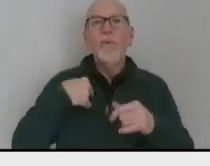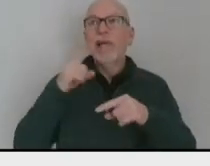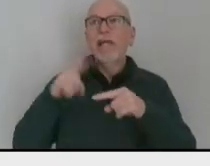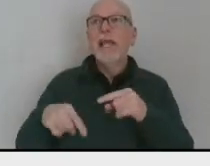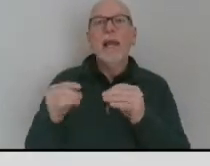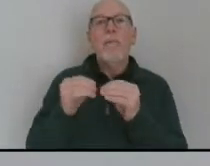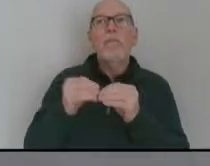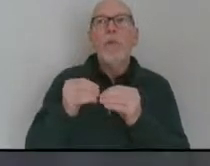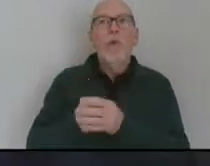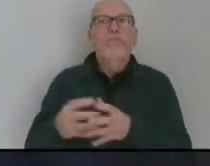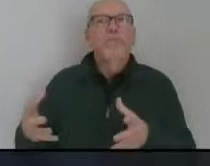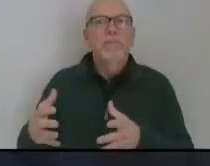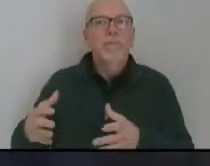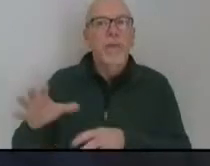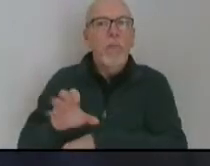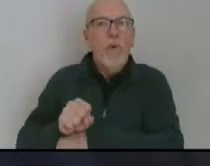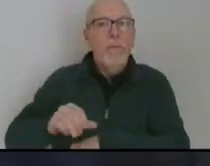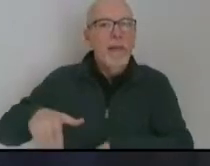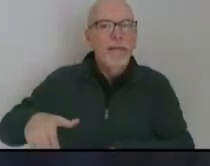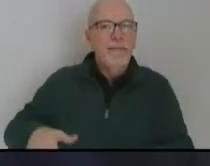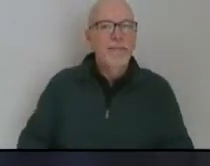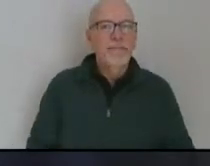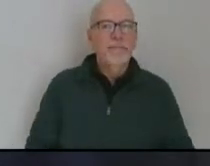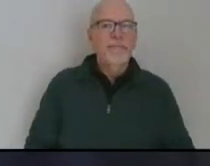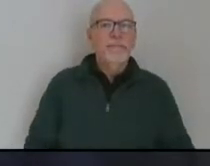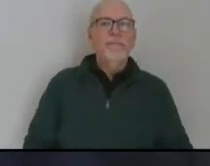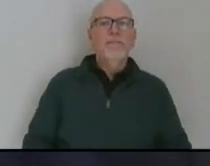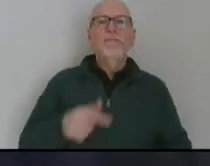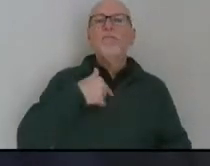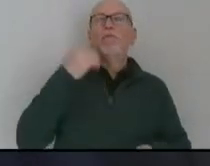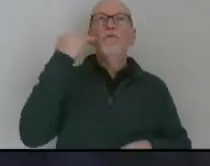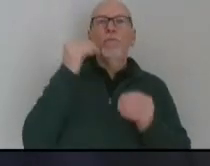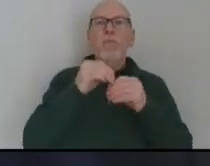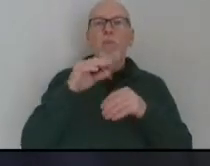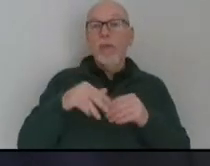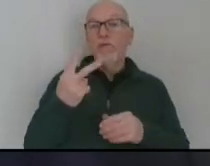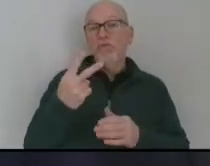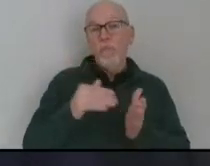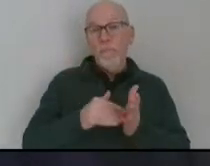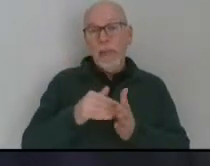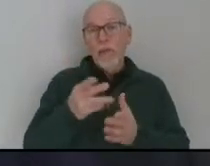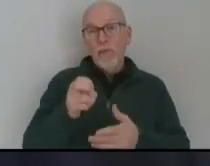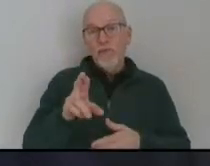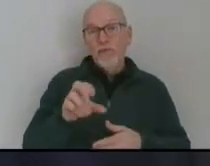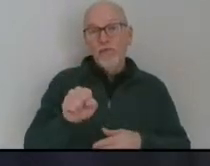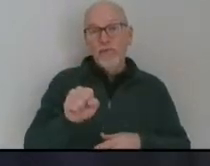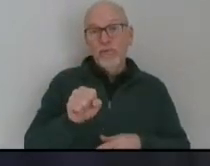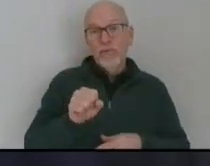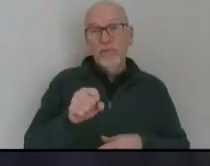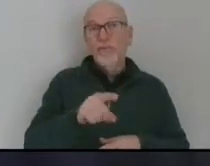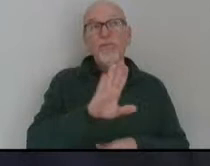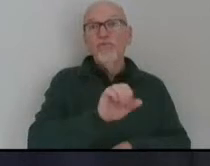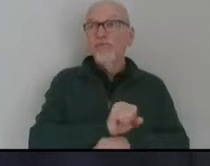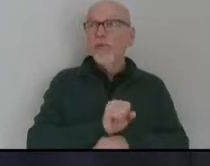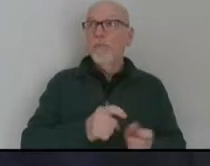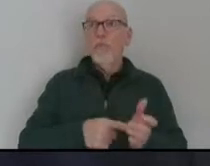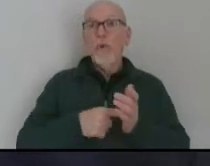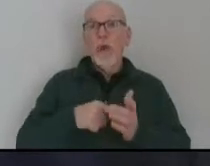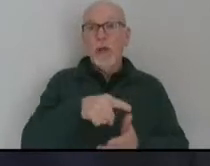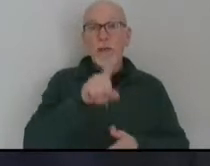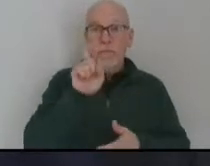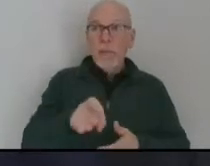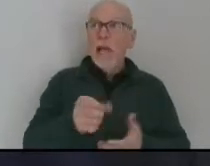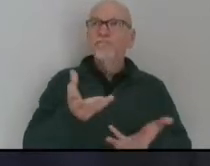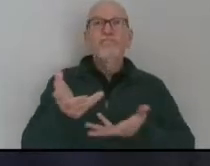time. We are aware of the over 2 million Hoosiers who, as a requirement of their job, must interact with the